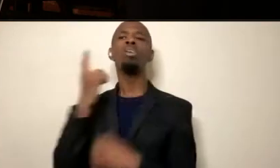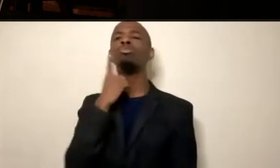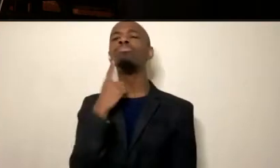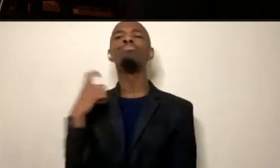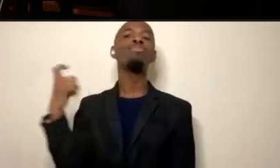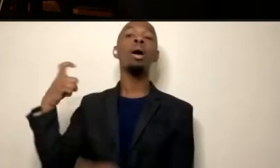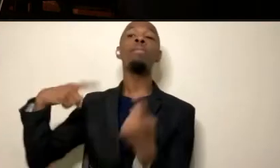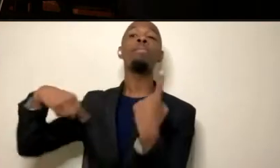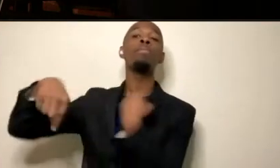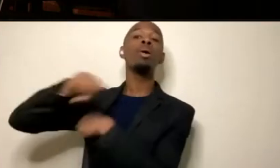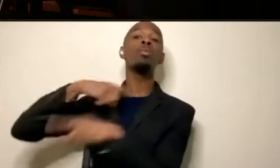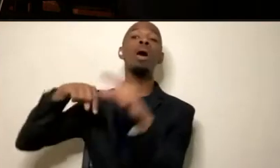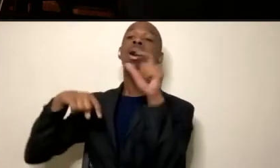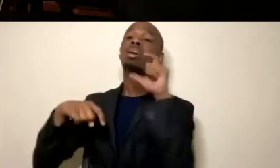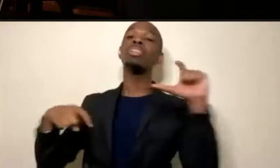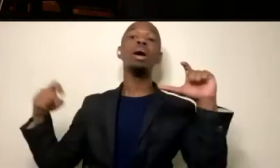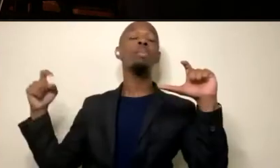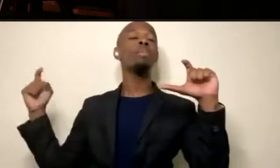yeah, yeah.